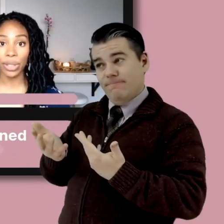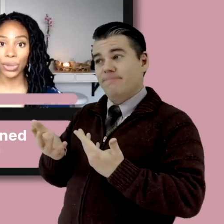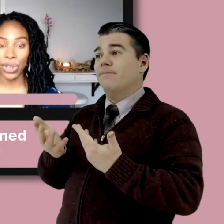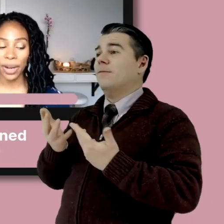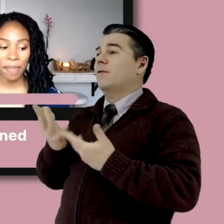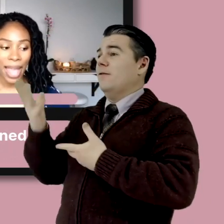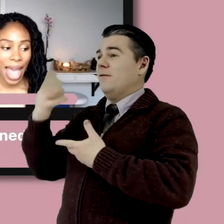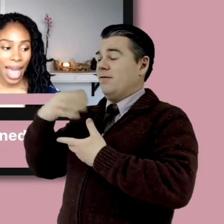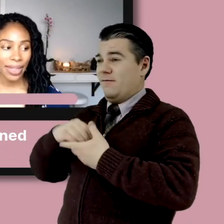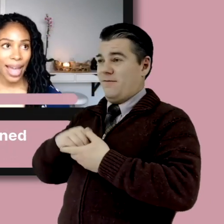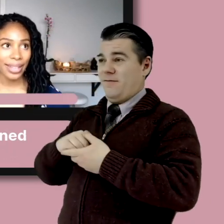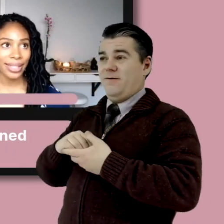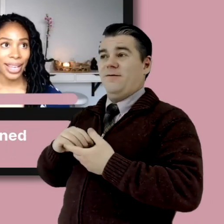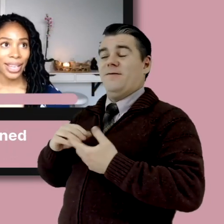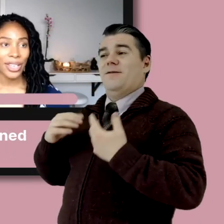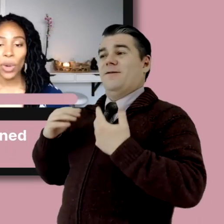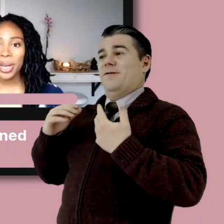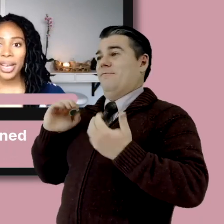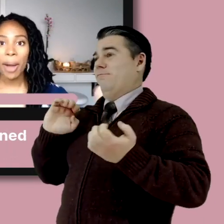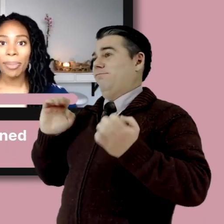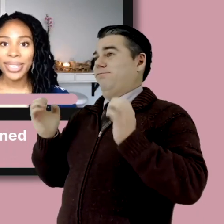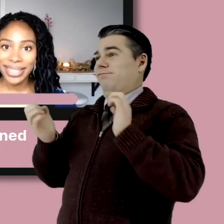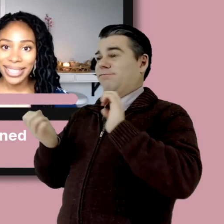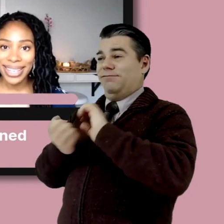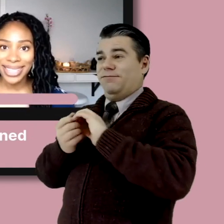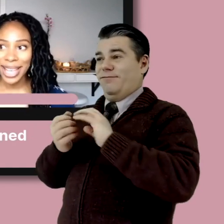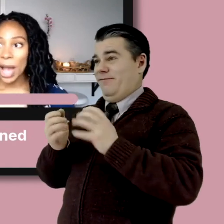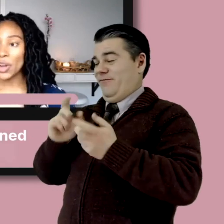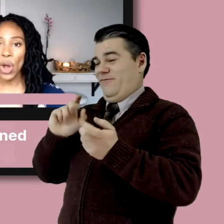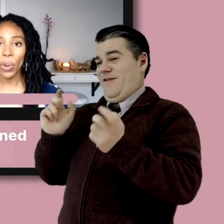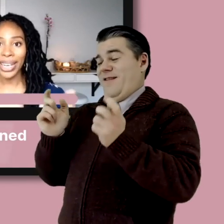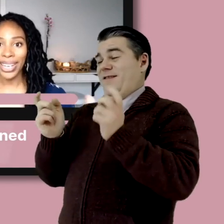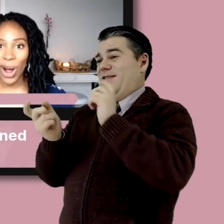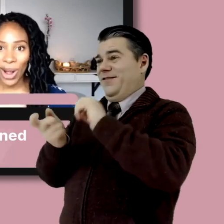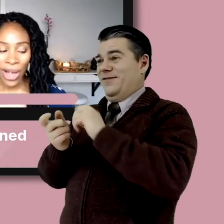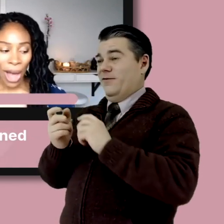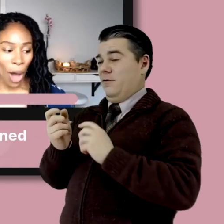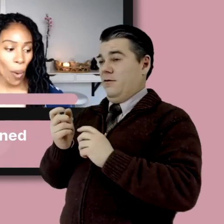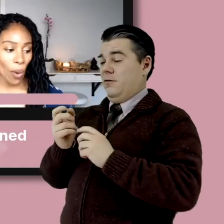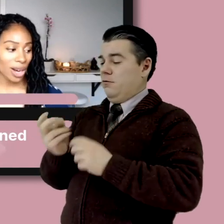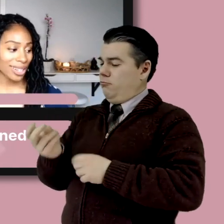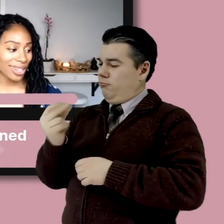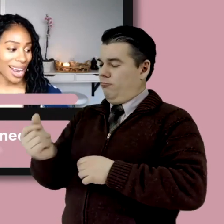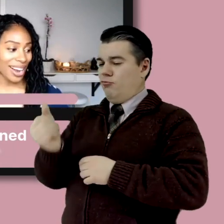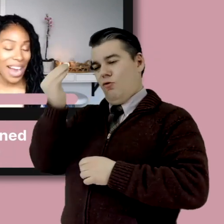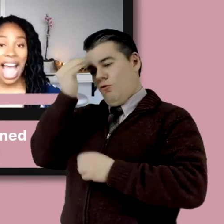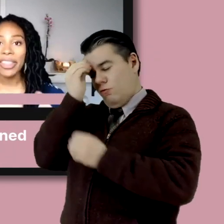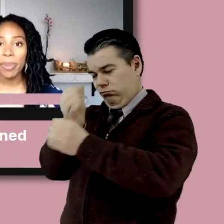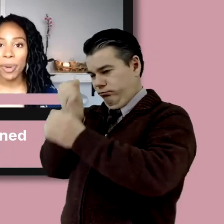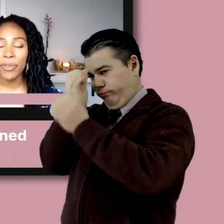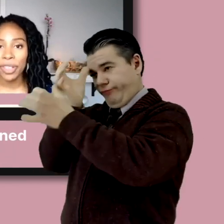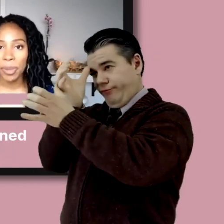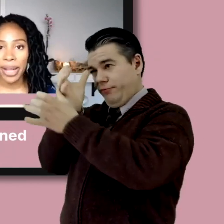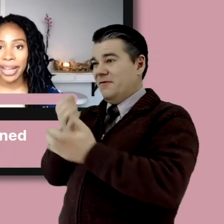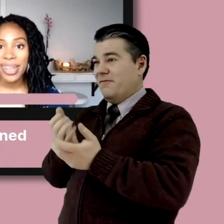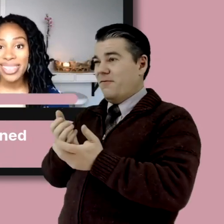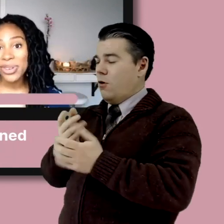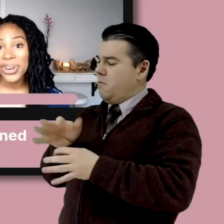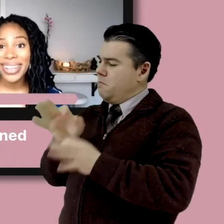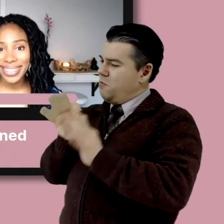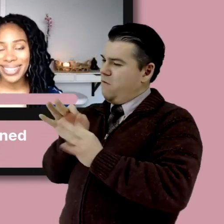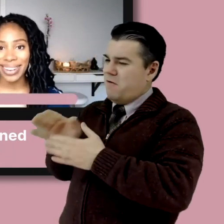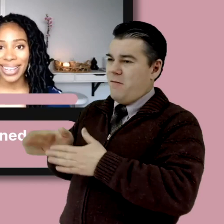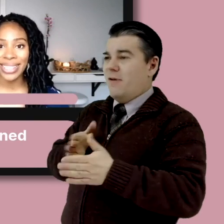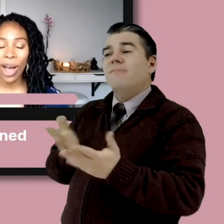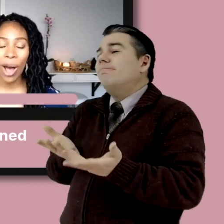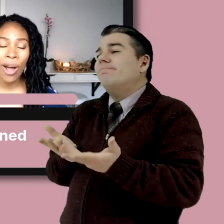evolution, and that nobody comes into this knowing it all. or having the perfect plan, because there